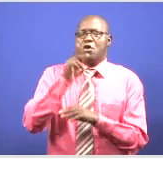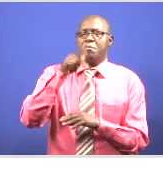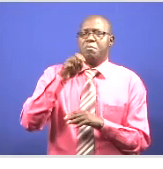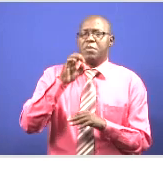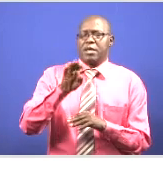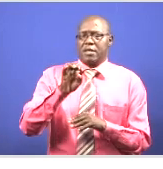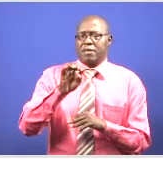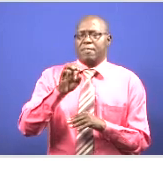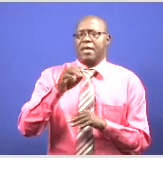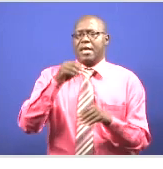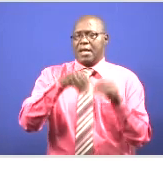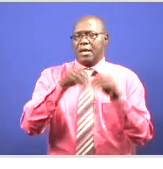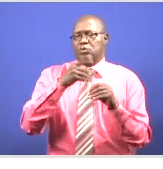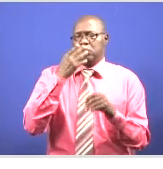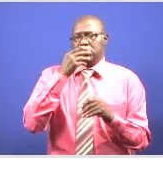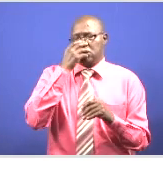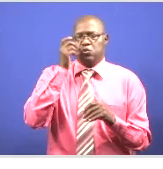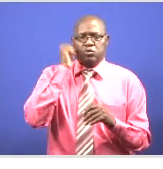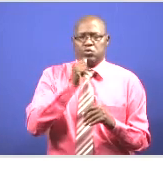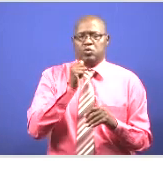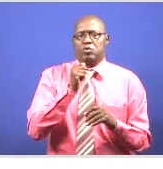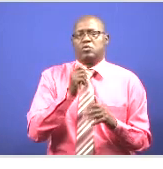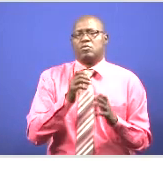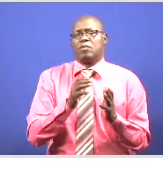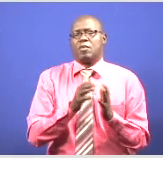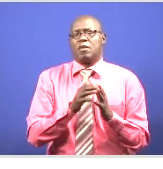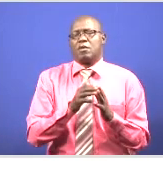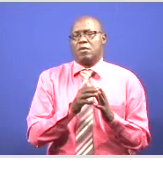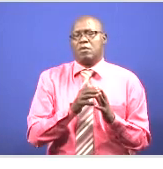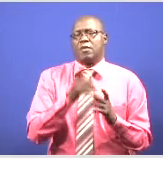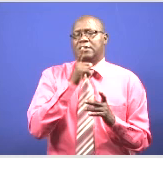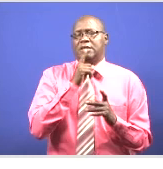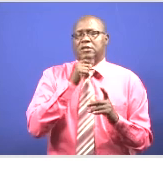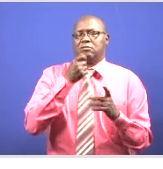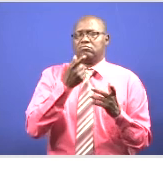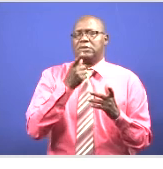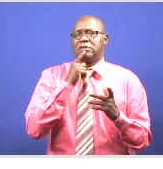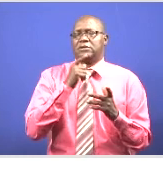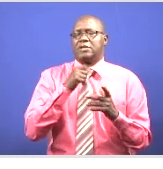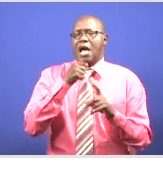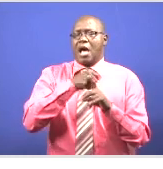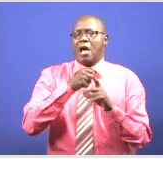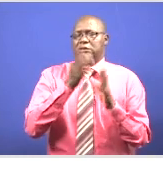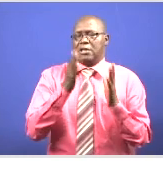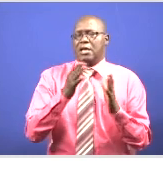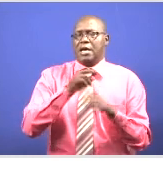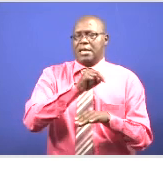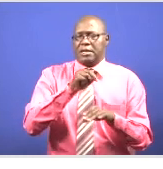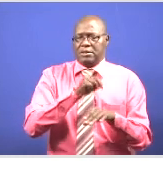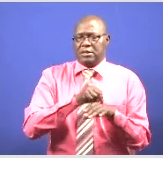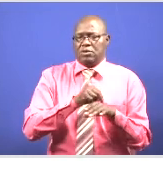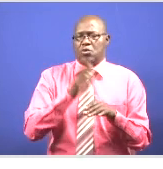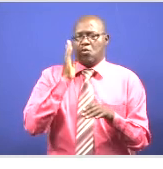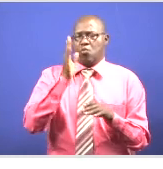saw President William Ruto, the then deputy, running on the tag Hustler Nation, mm-hmm. that this government is going to be created by